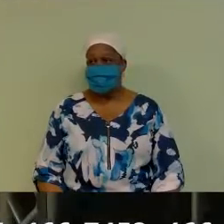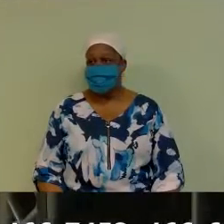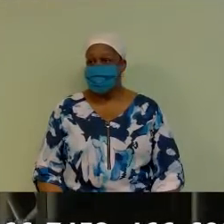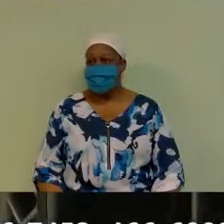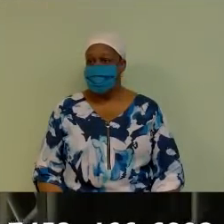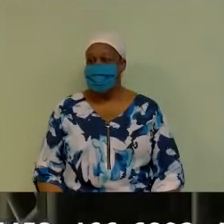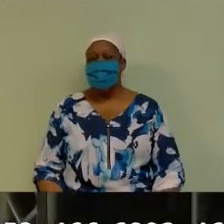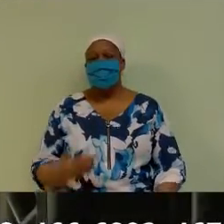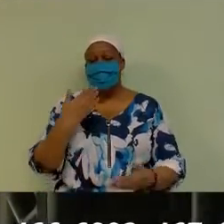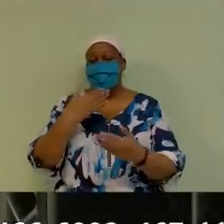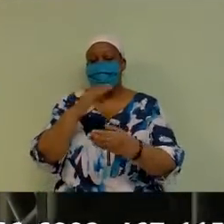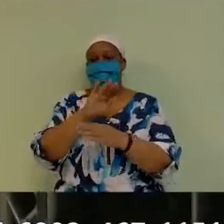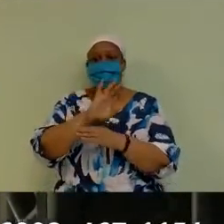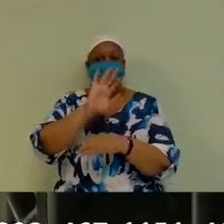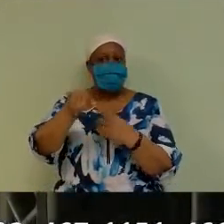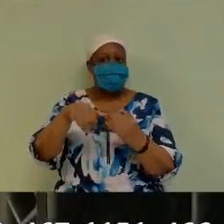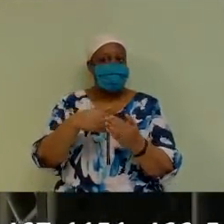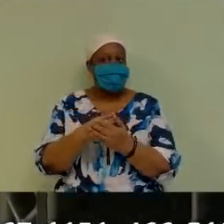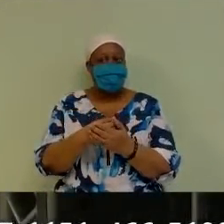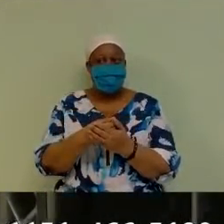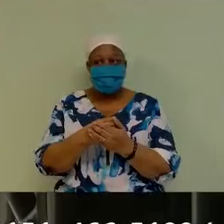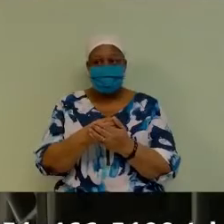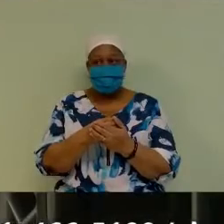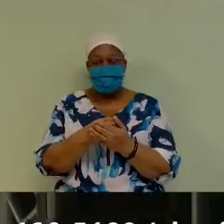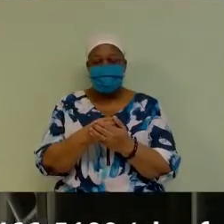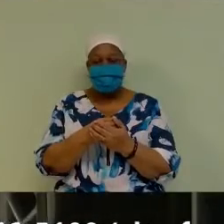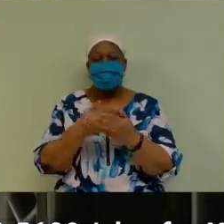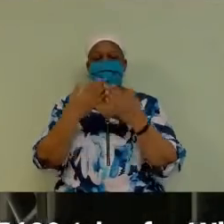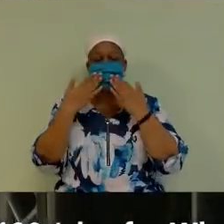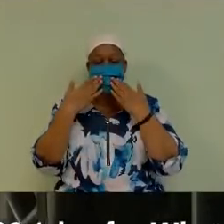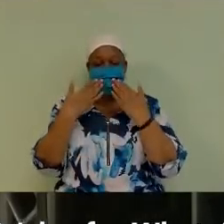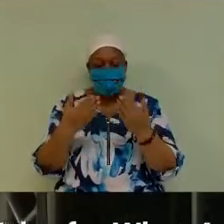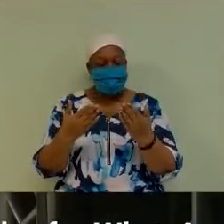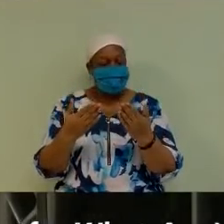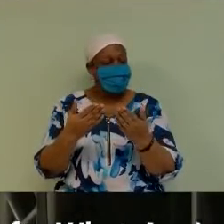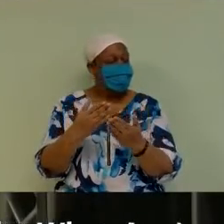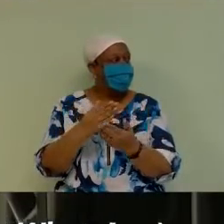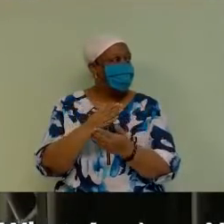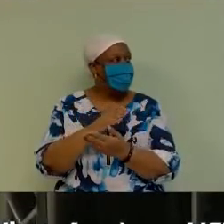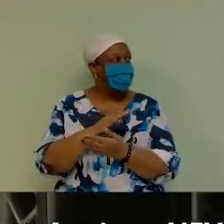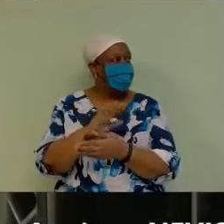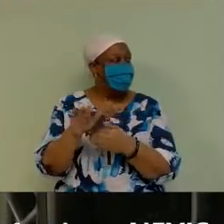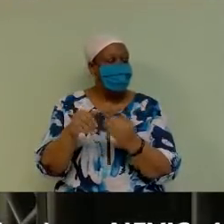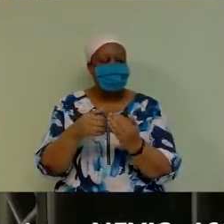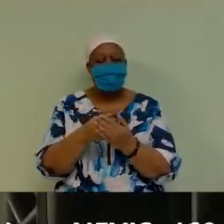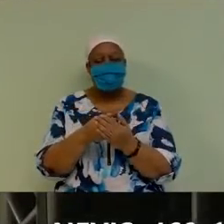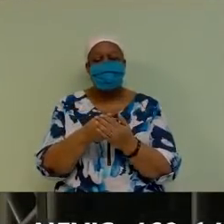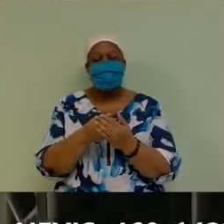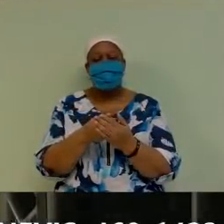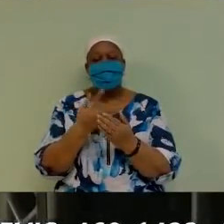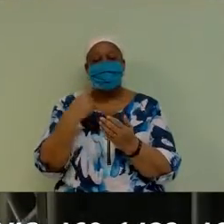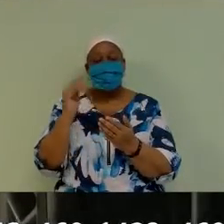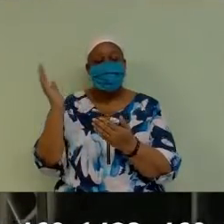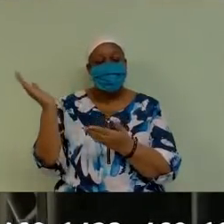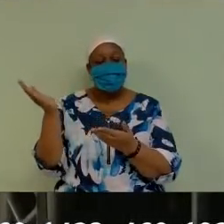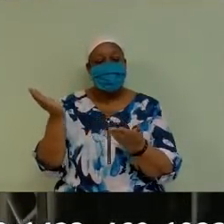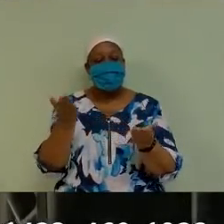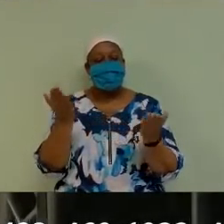A very pleasant good afternoon, everyone. And thank you very much, Mr. Williams and the rest of the team for allowing me to